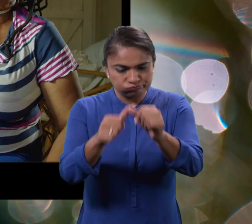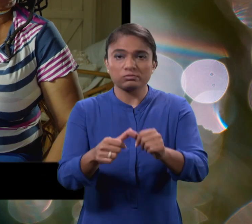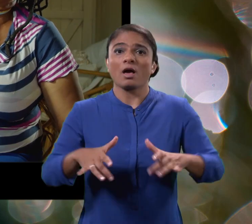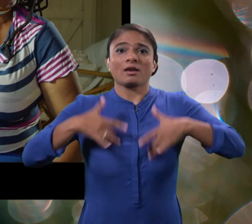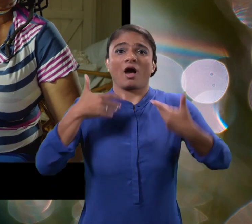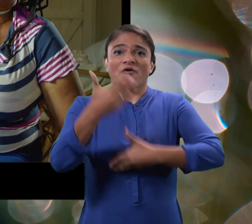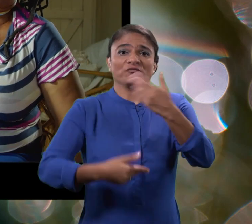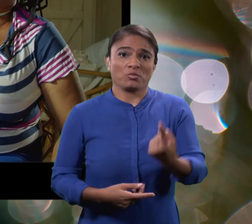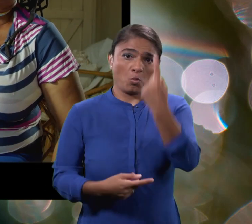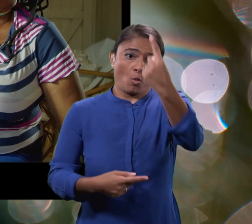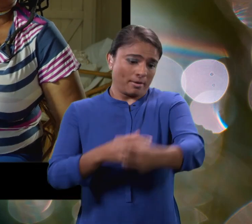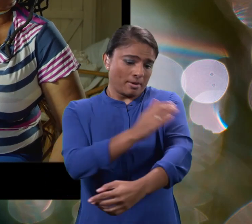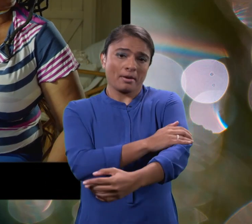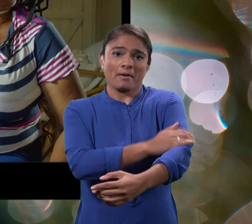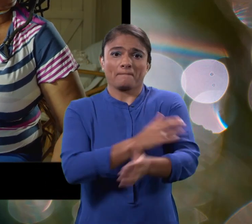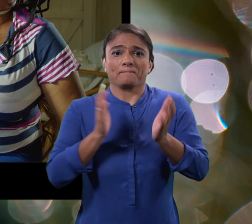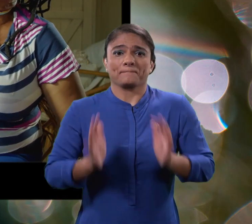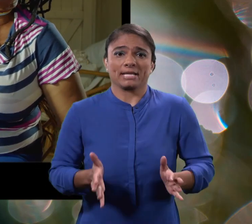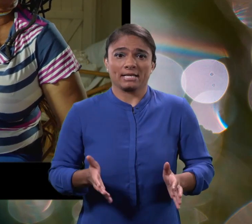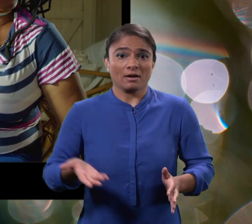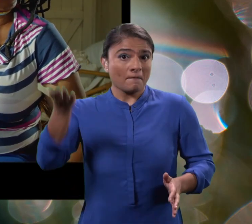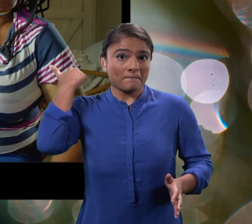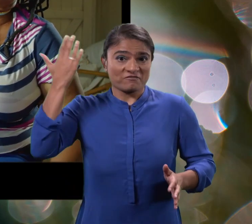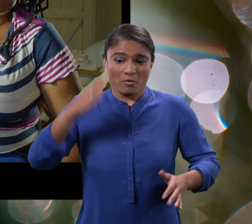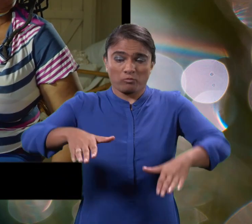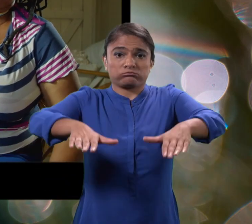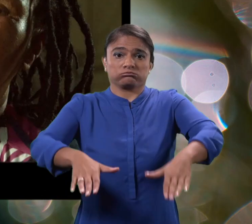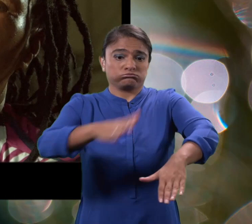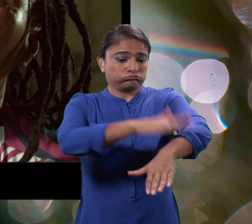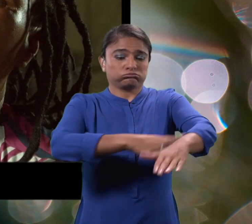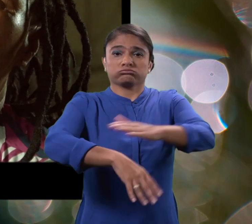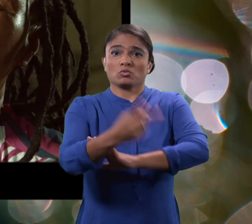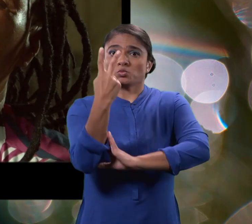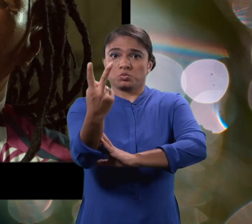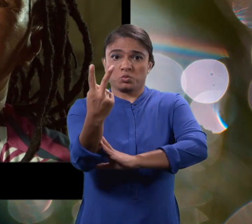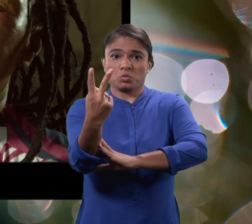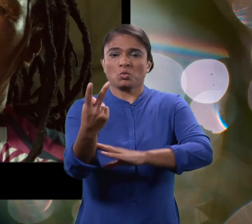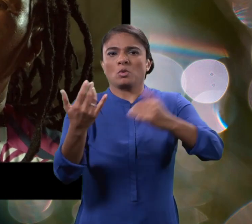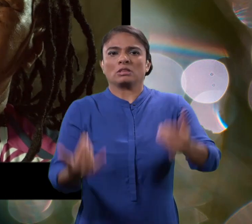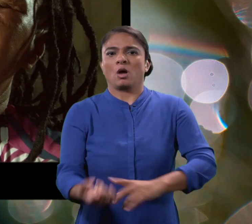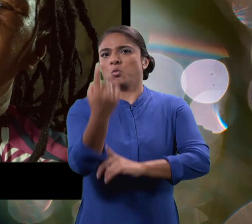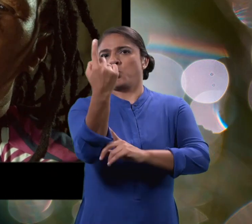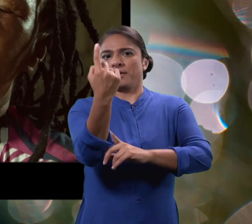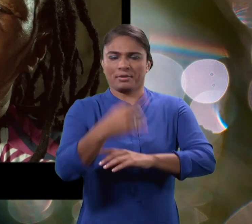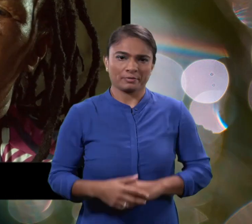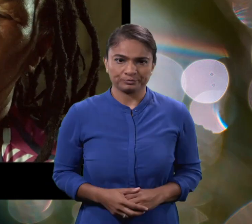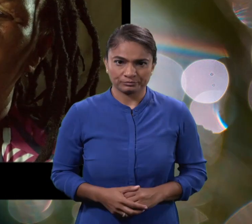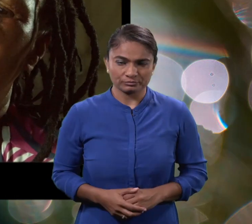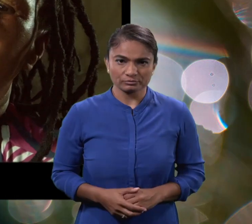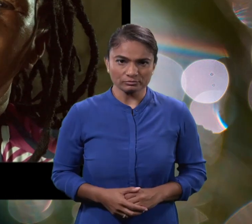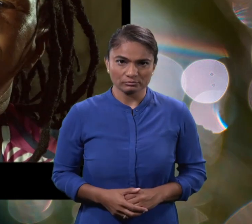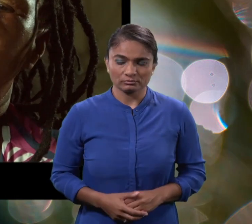ndaphela ndinengalo enye. Ndandiphila ndinengalo ezimbini, kodwa ngoku ingalo yam inye, futhi le ngalo